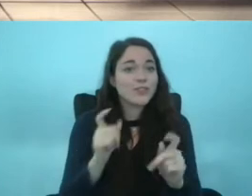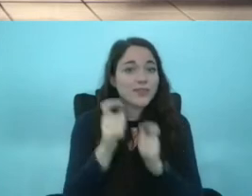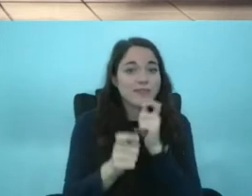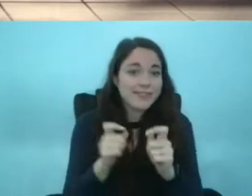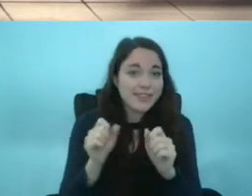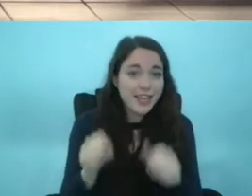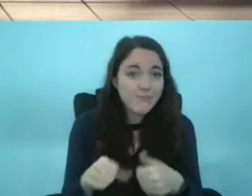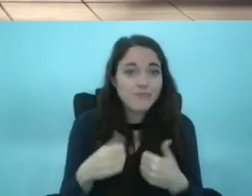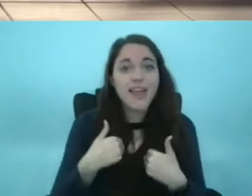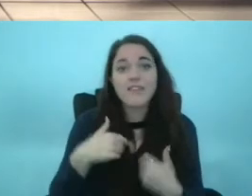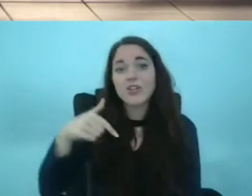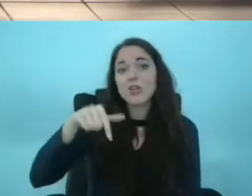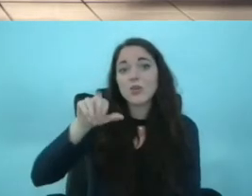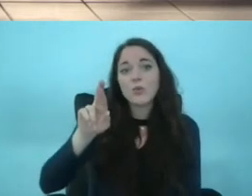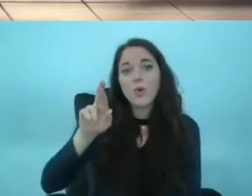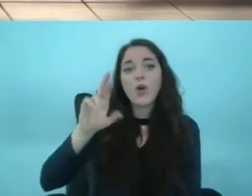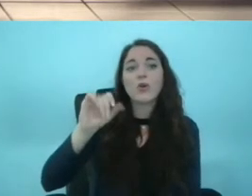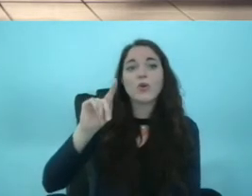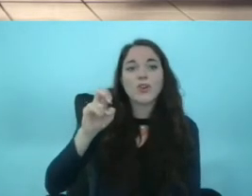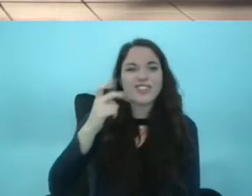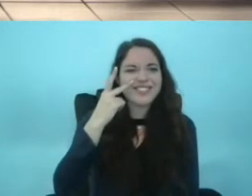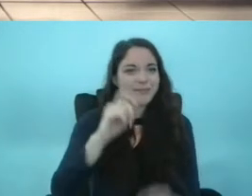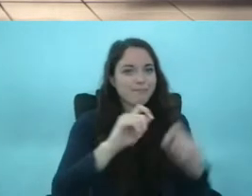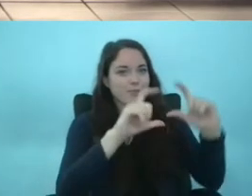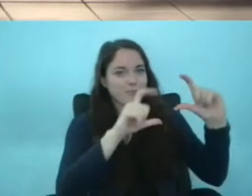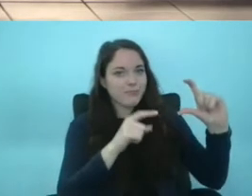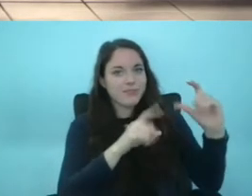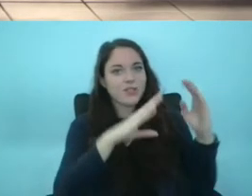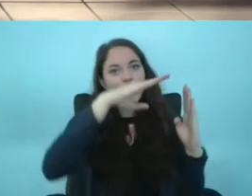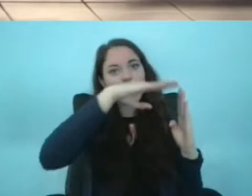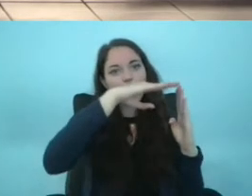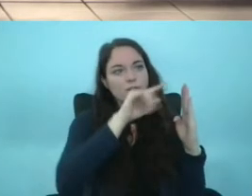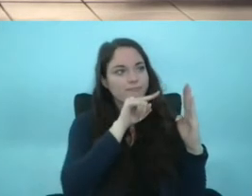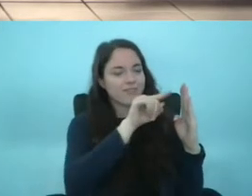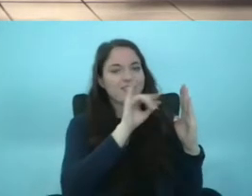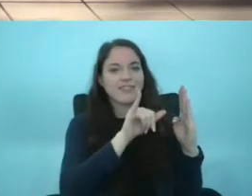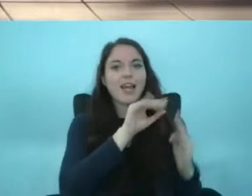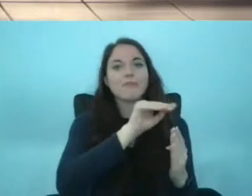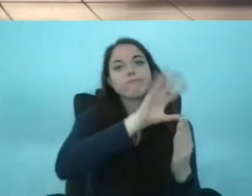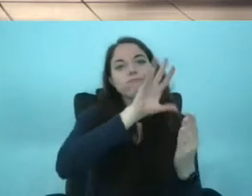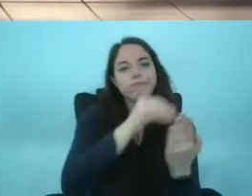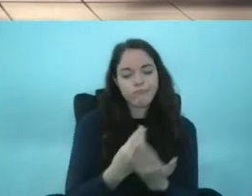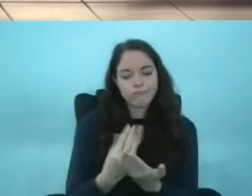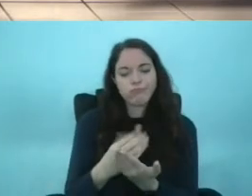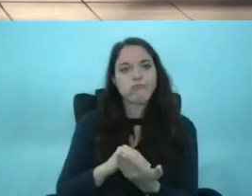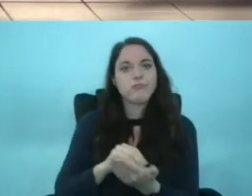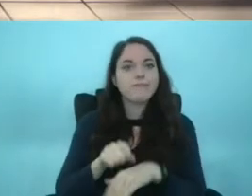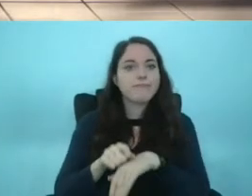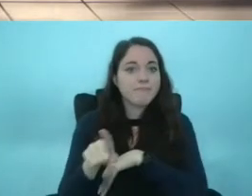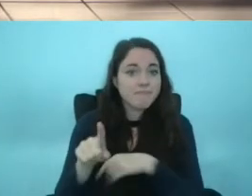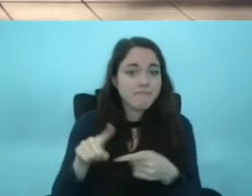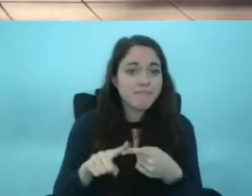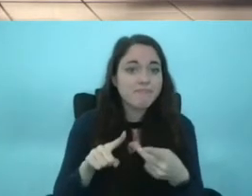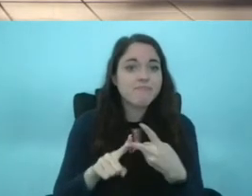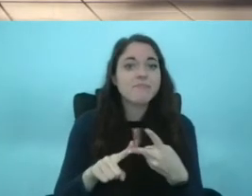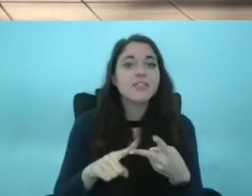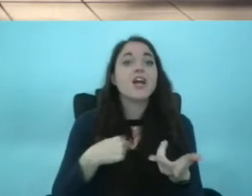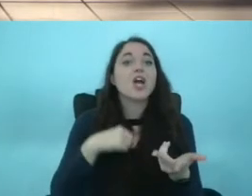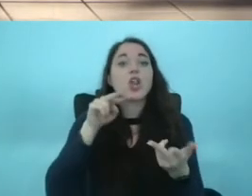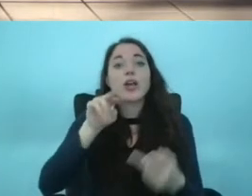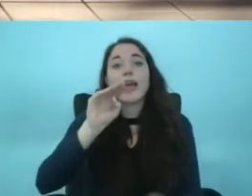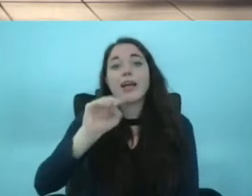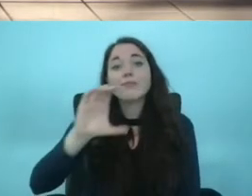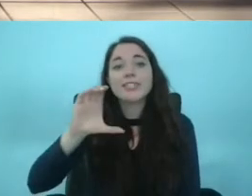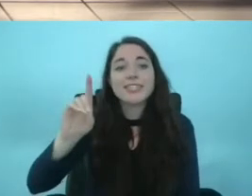QR code that will appear on your screen. You can go to mccdc.com There's a QR code in the sanctuary. There's